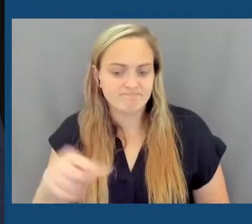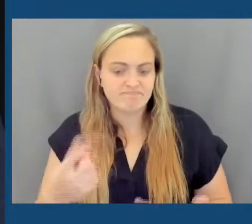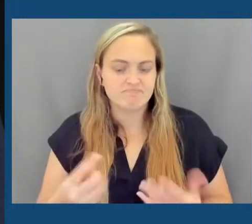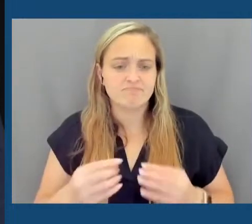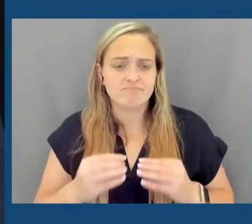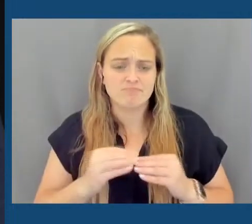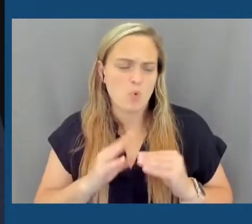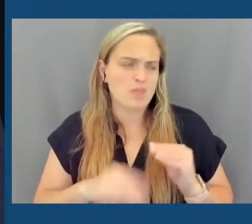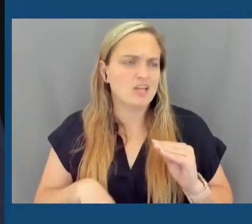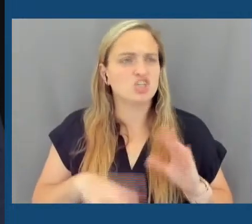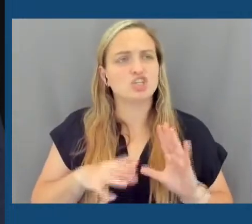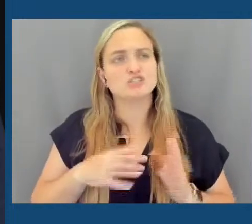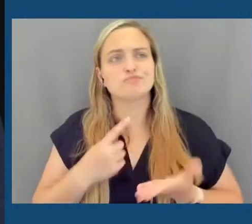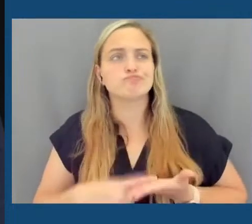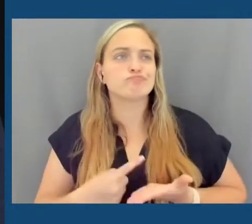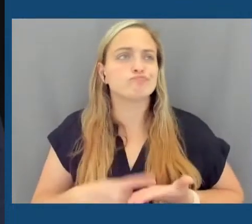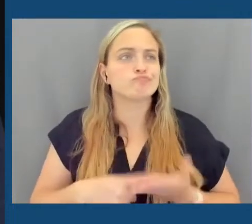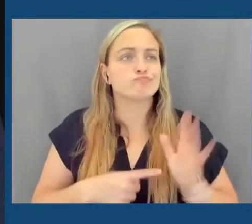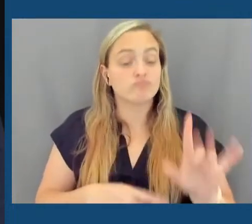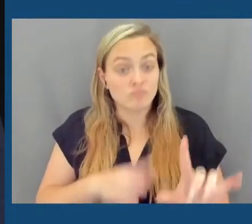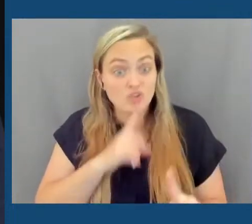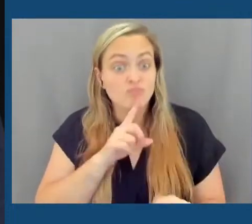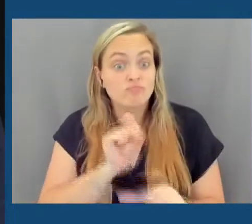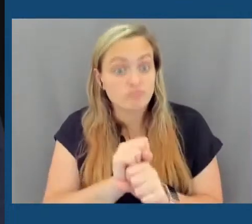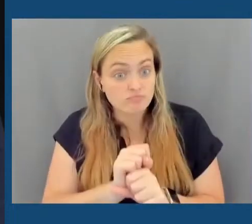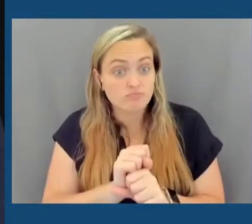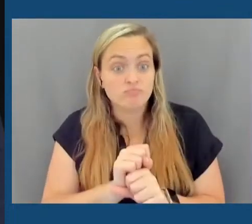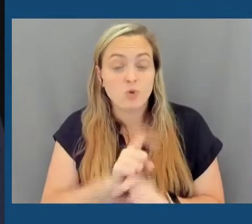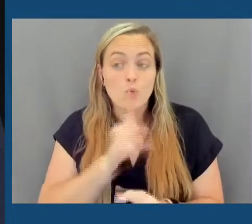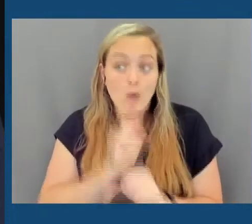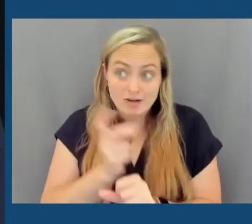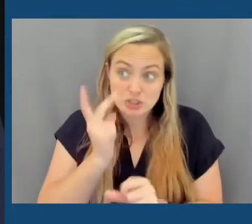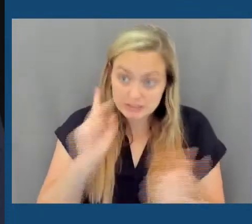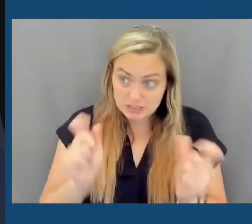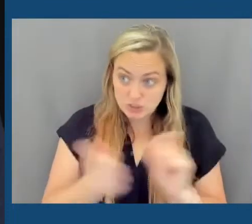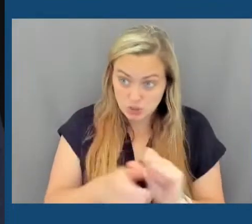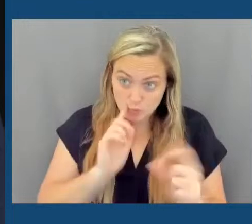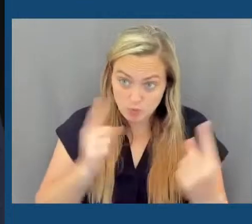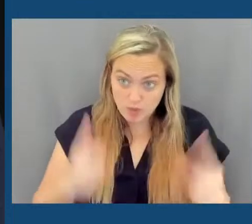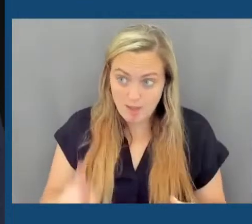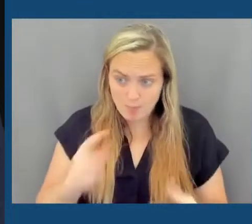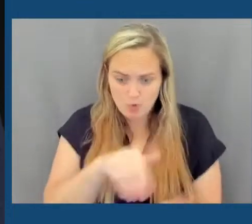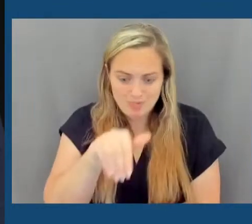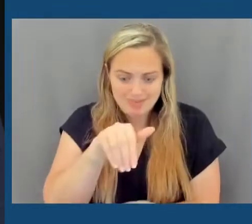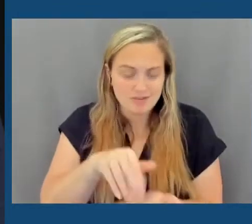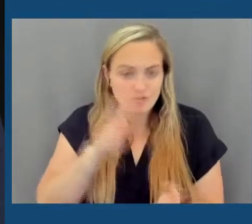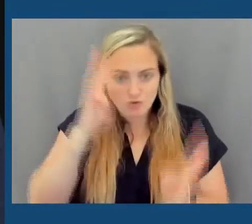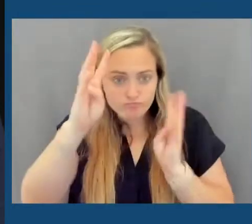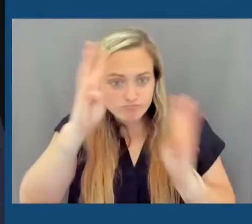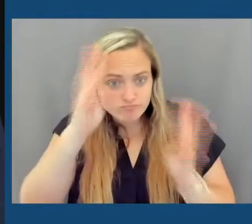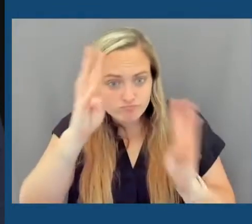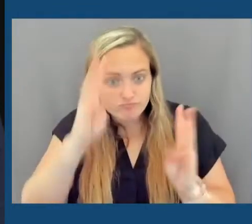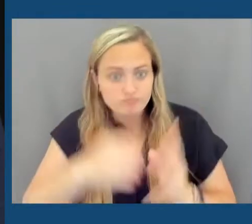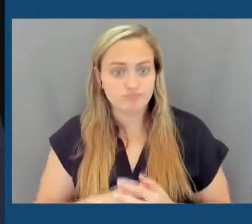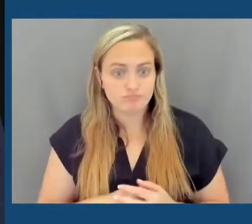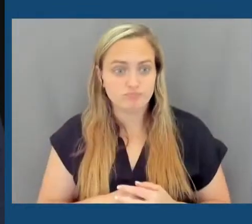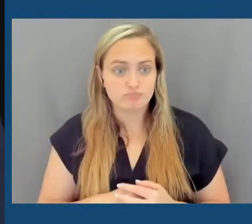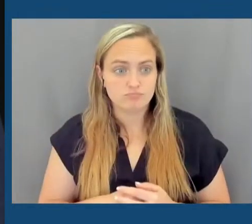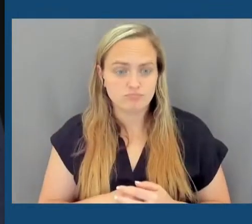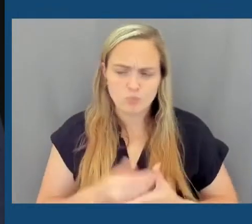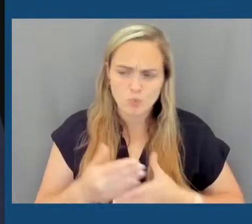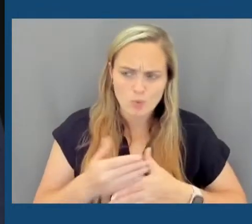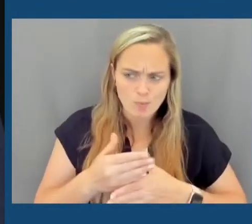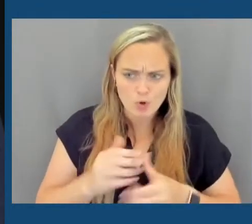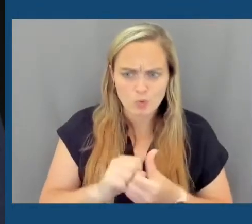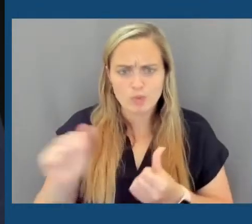talk. This is real. This is tangible. We are going to be the epicenter of innovation when it comes to semiconductors, and we'll partner with these other